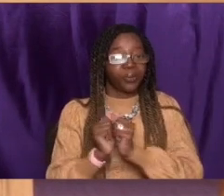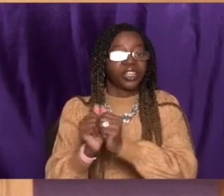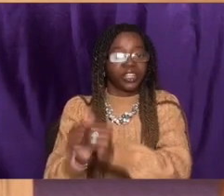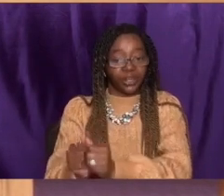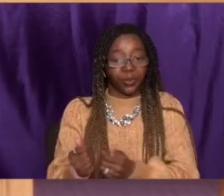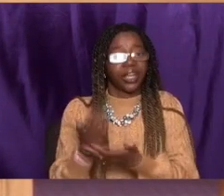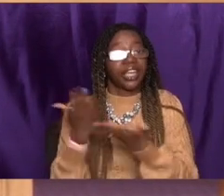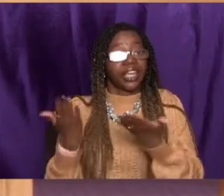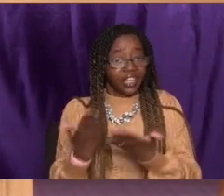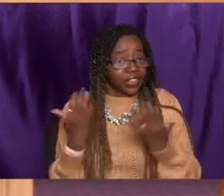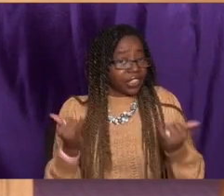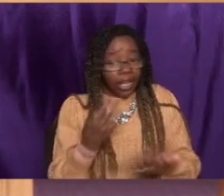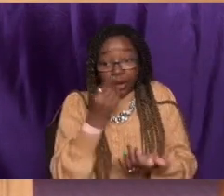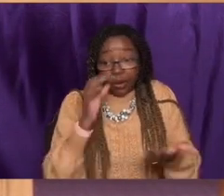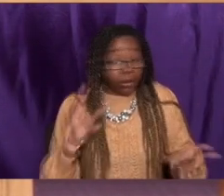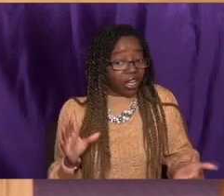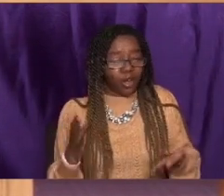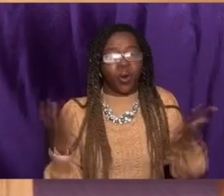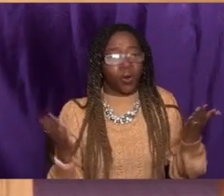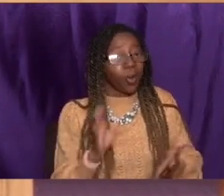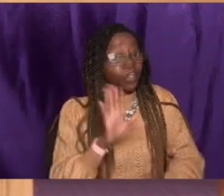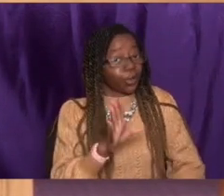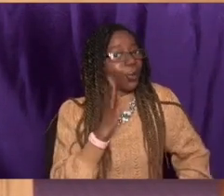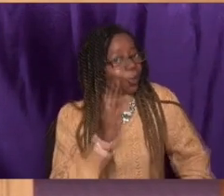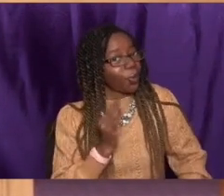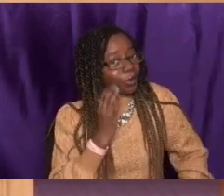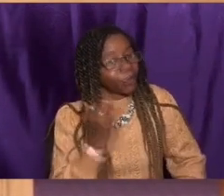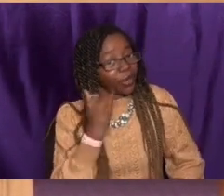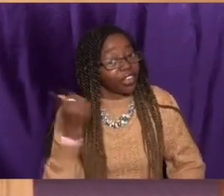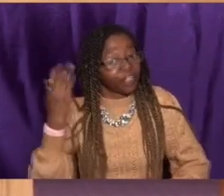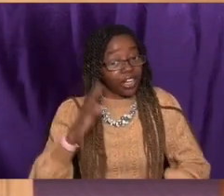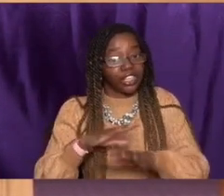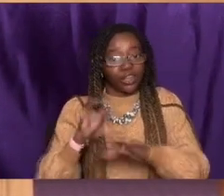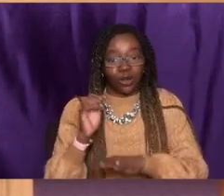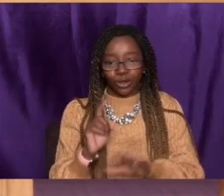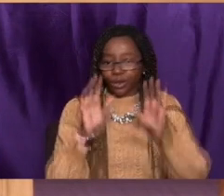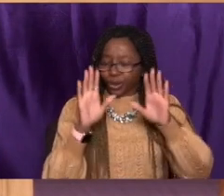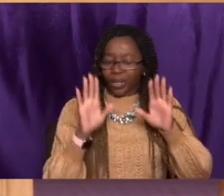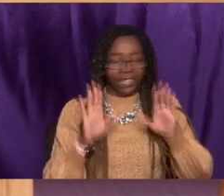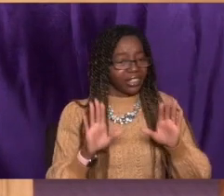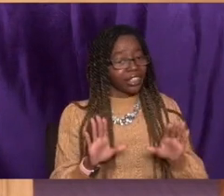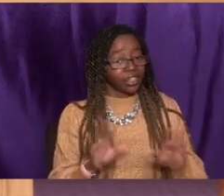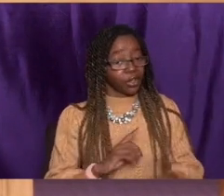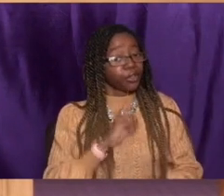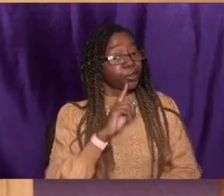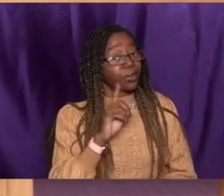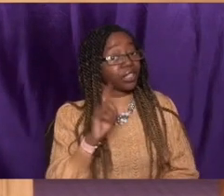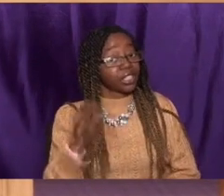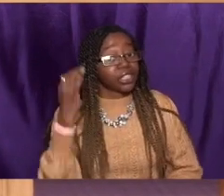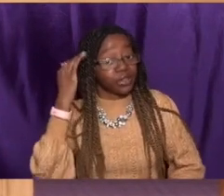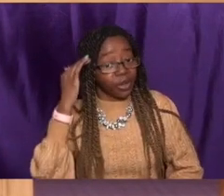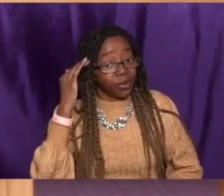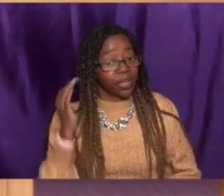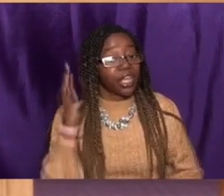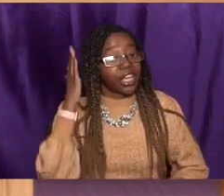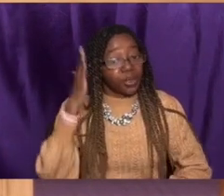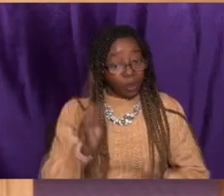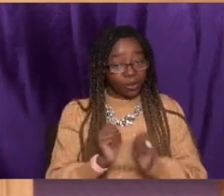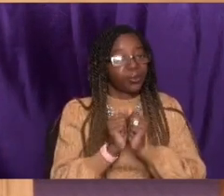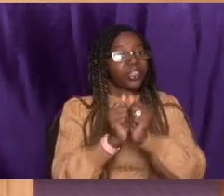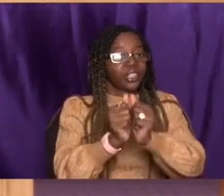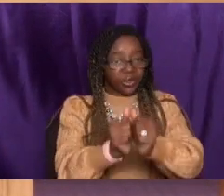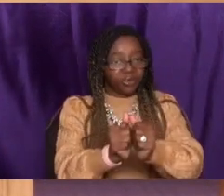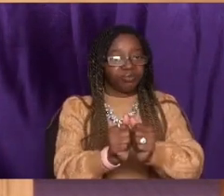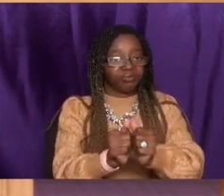here today, I don't care what you're going through. If God has called you to greatness, all you really need to know is he's going to be with you.